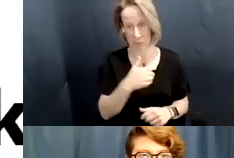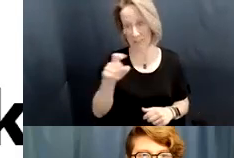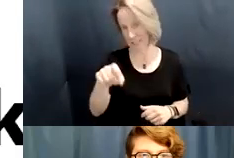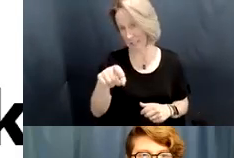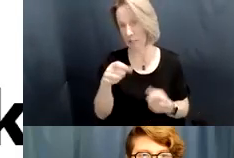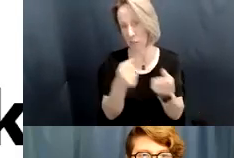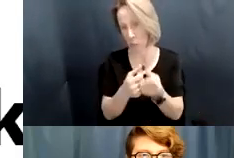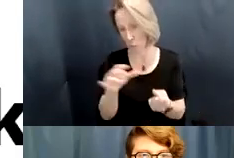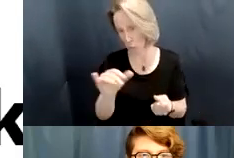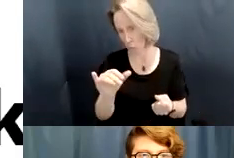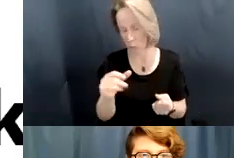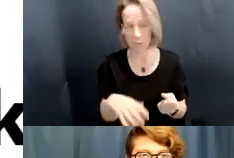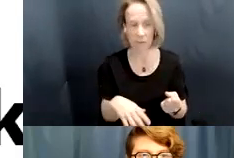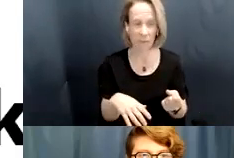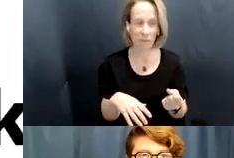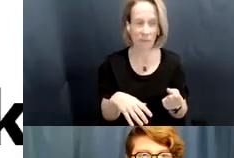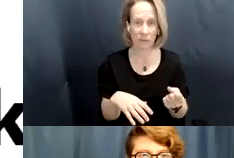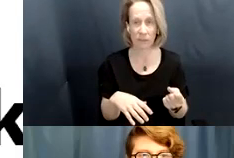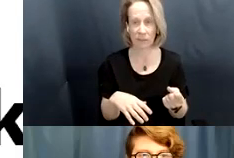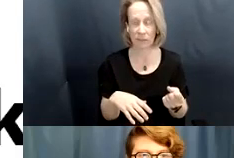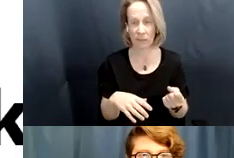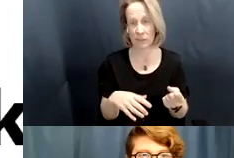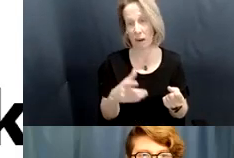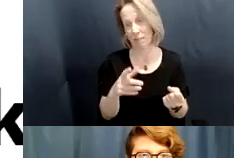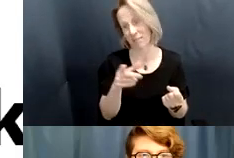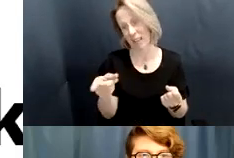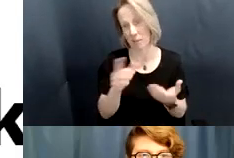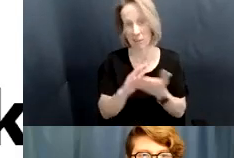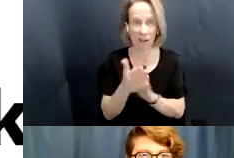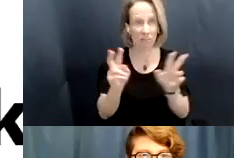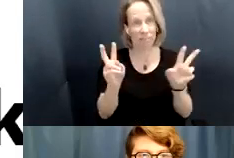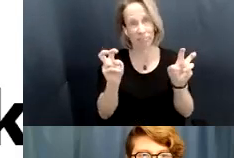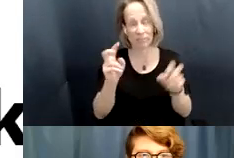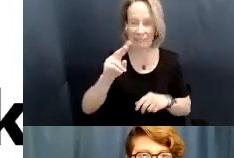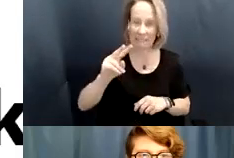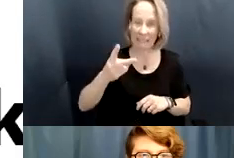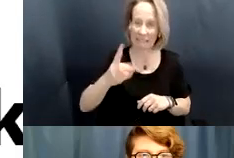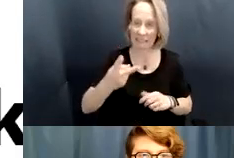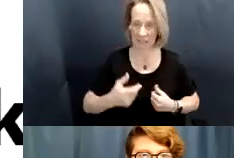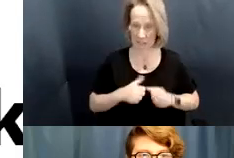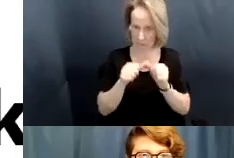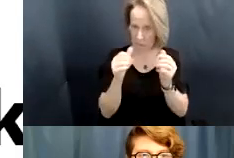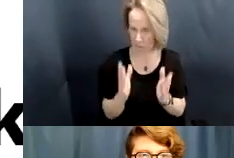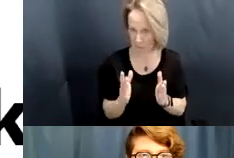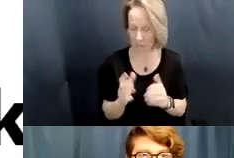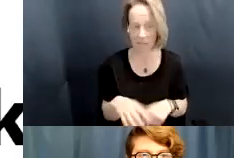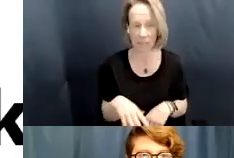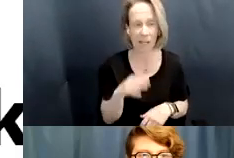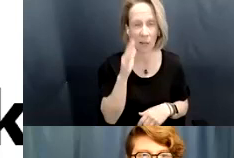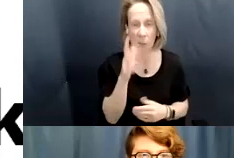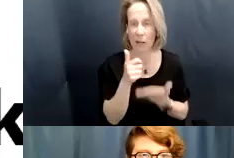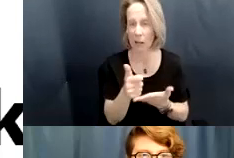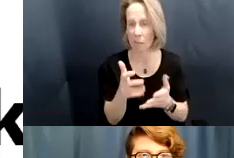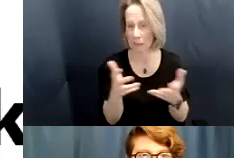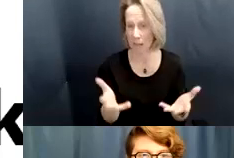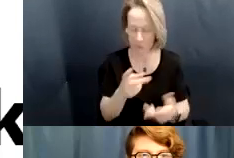more likely than not, are secondary survivors. It would be very helpful in order to keep that routine and